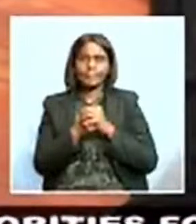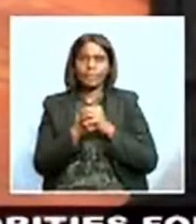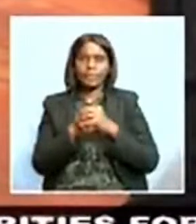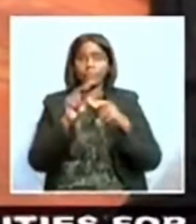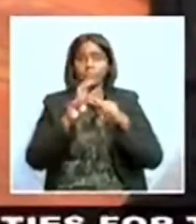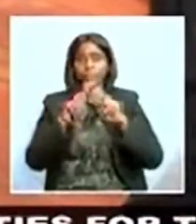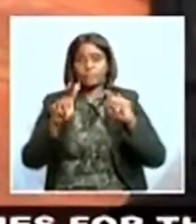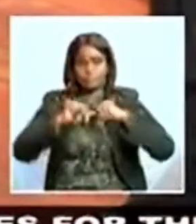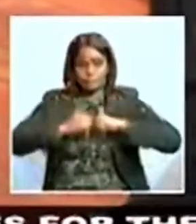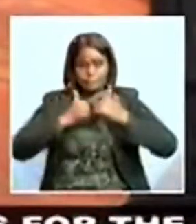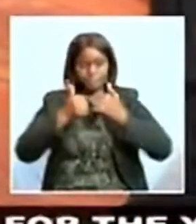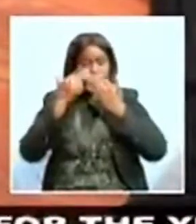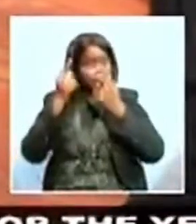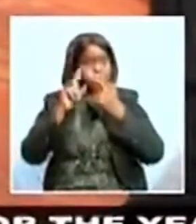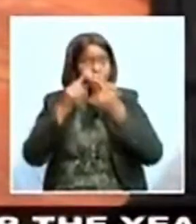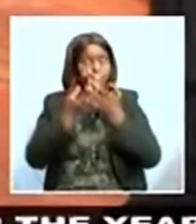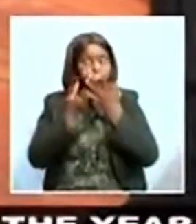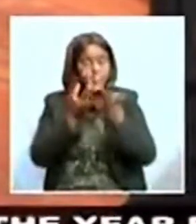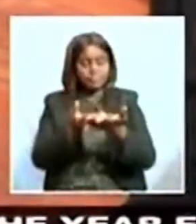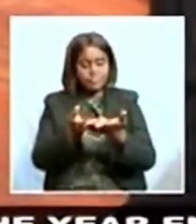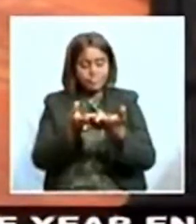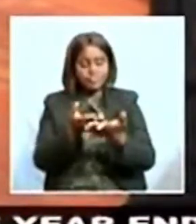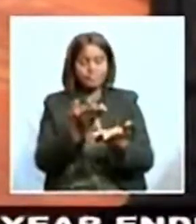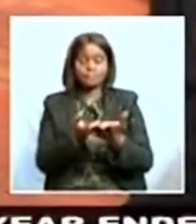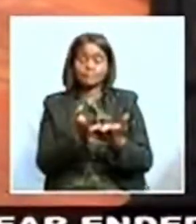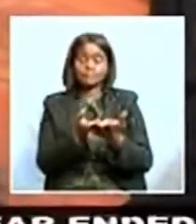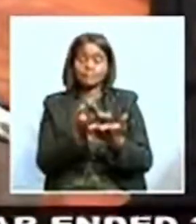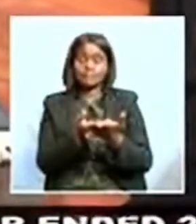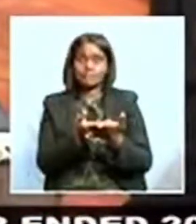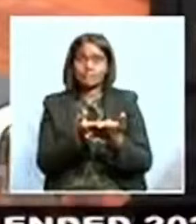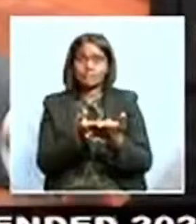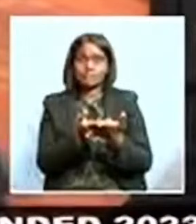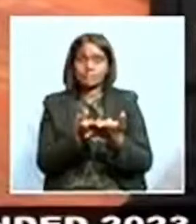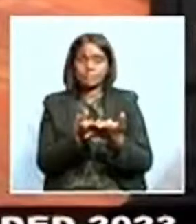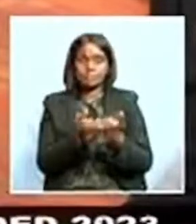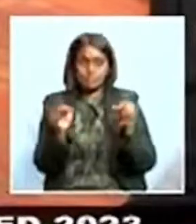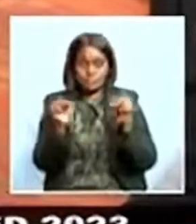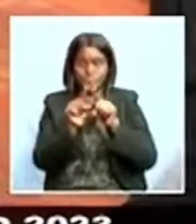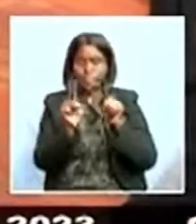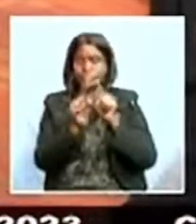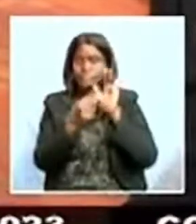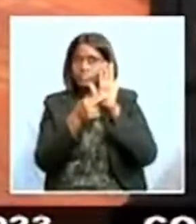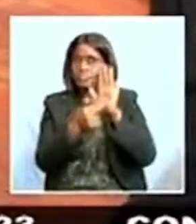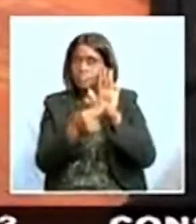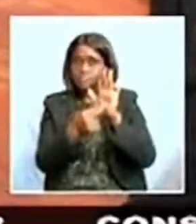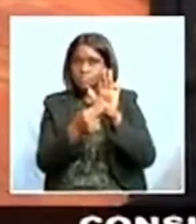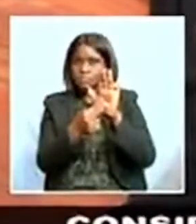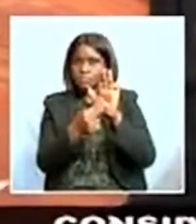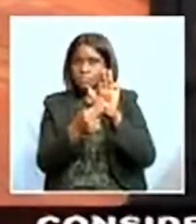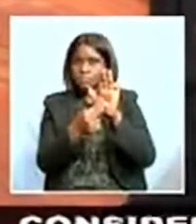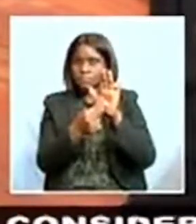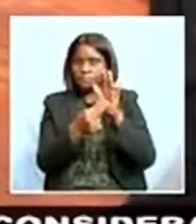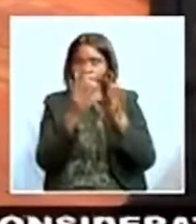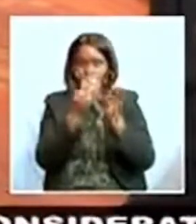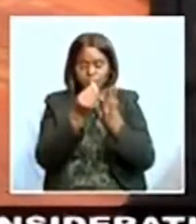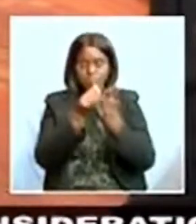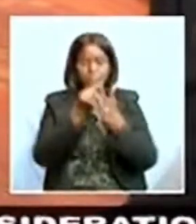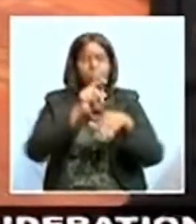Chair, we wish to table them just as per revenue